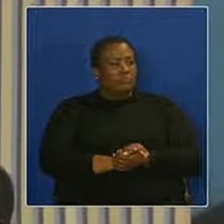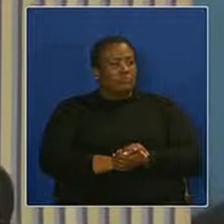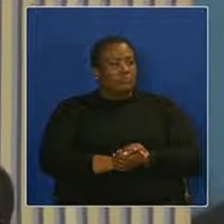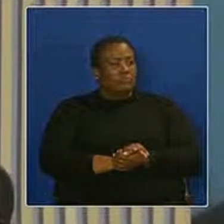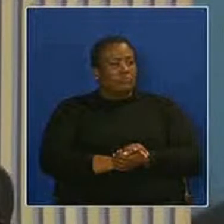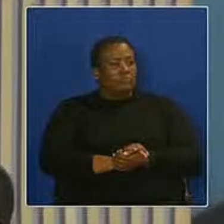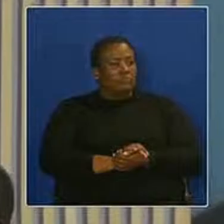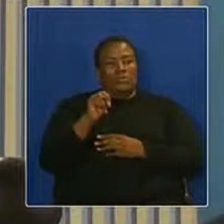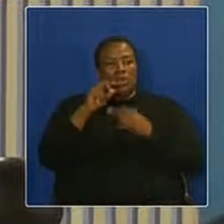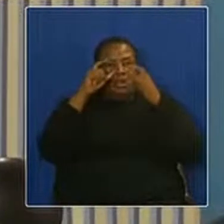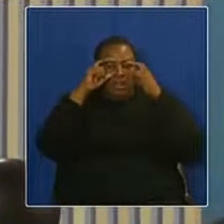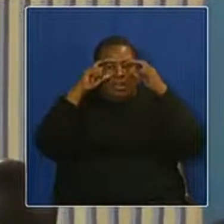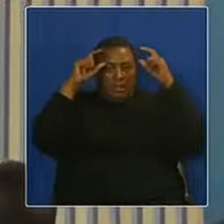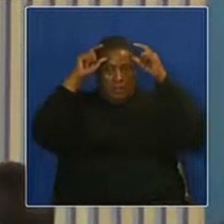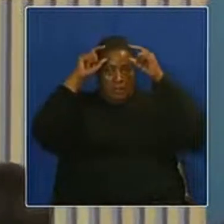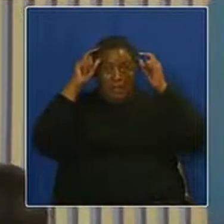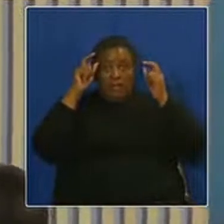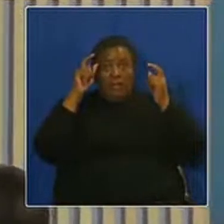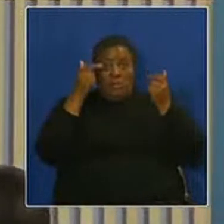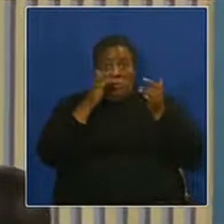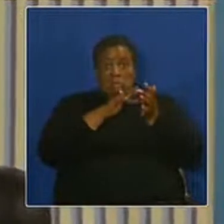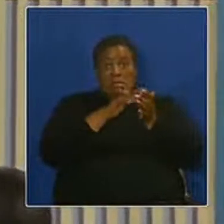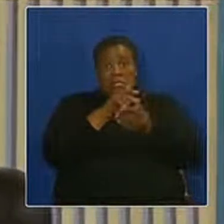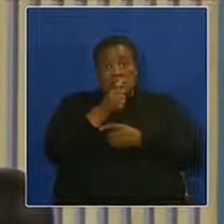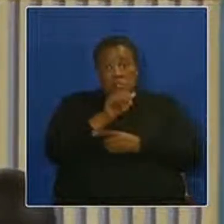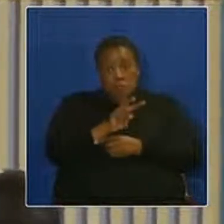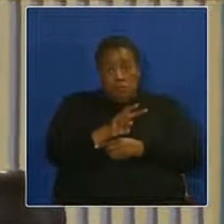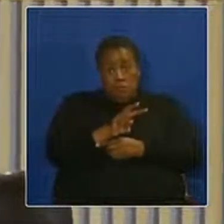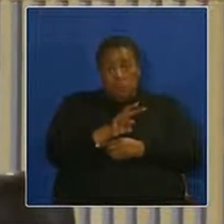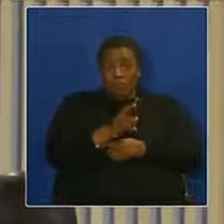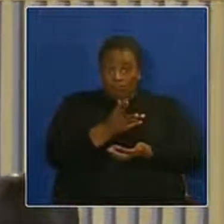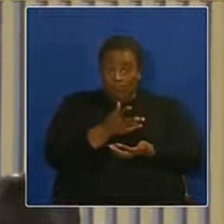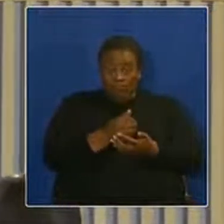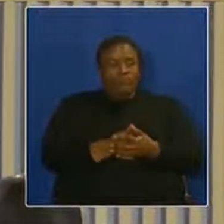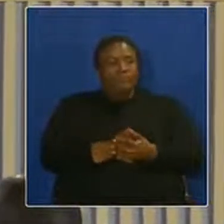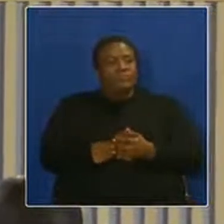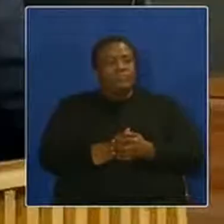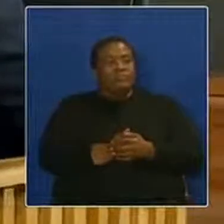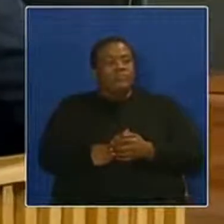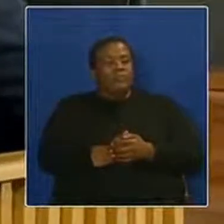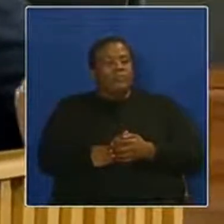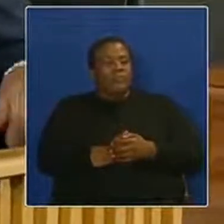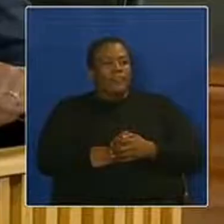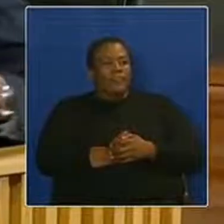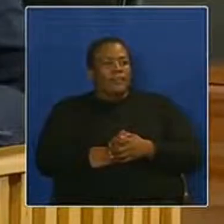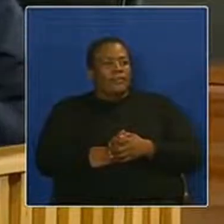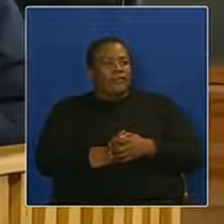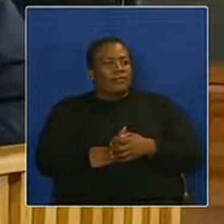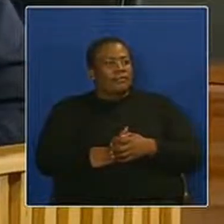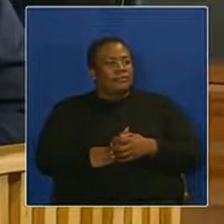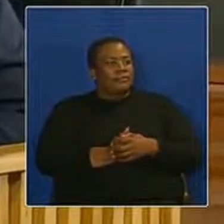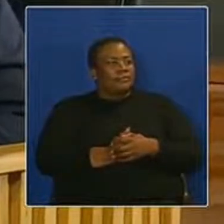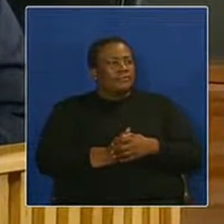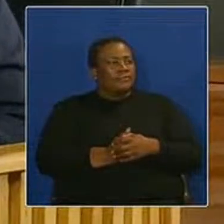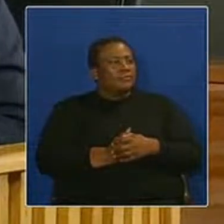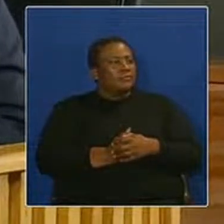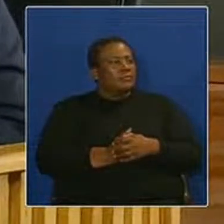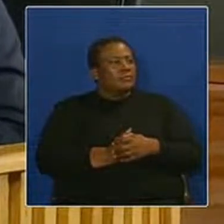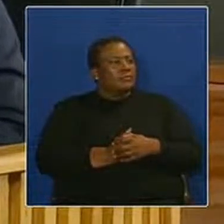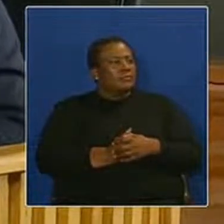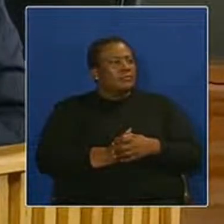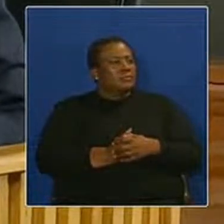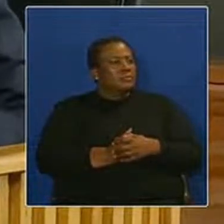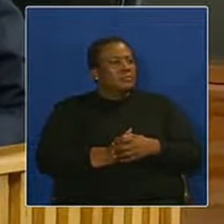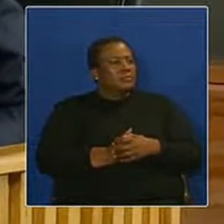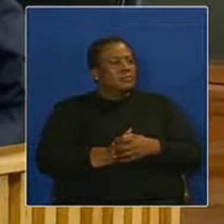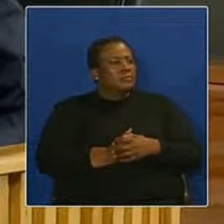Let me know when you, are you there? Yes. You're there. And it was, we were beginning with